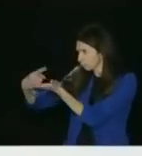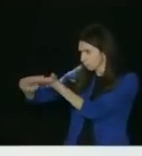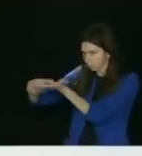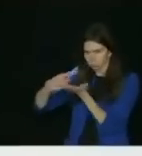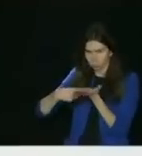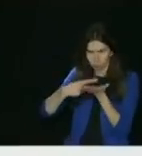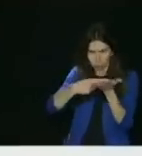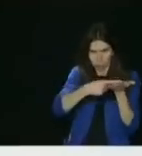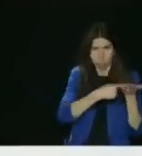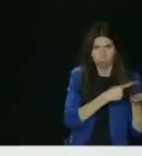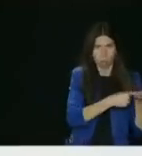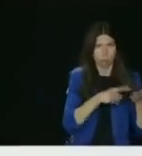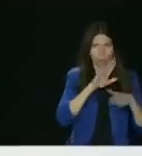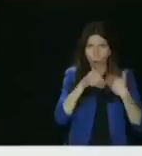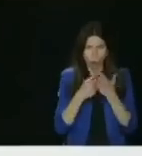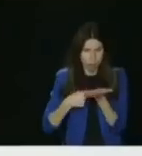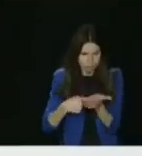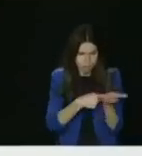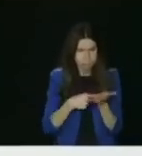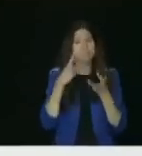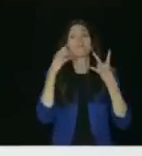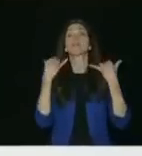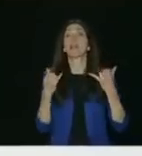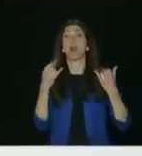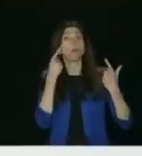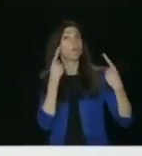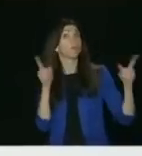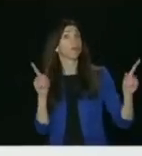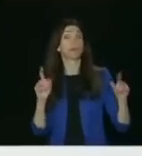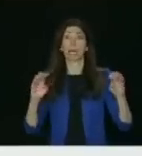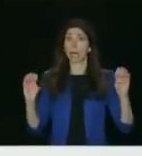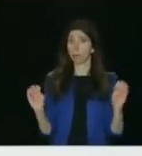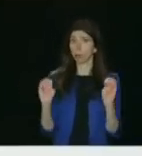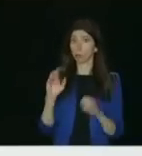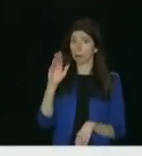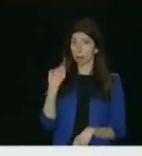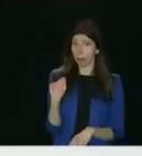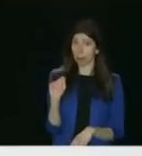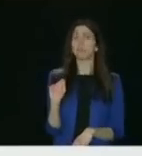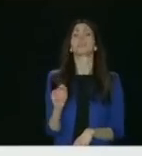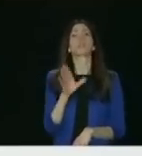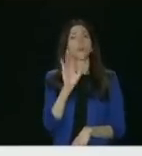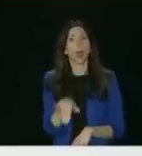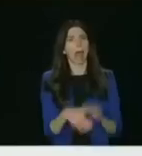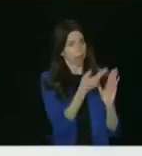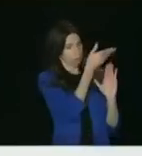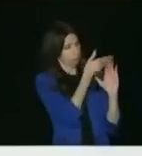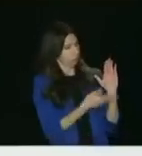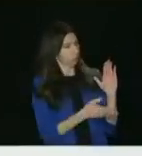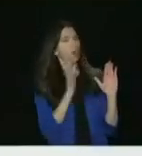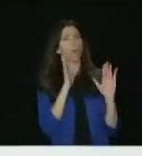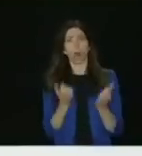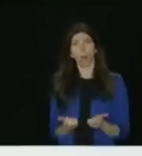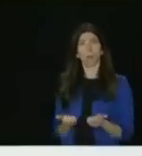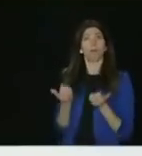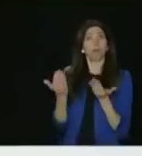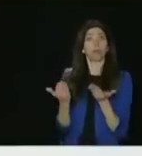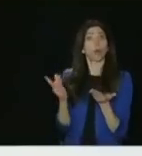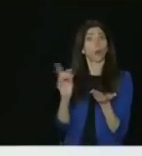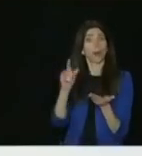now declared a public order emergency, we will table the declaration in Parliament, as required, within